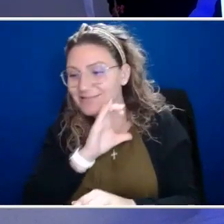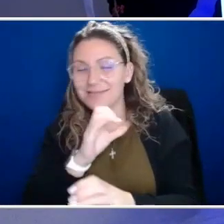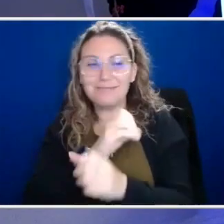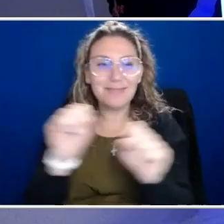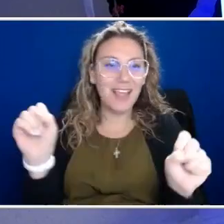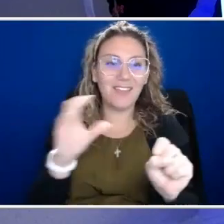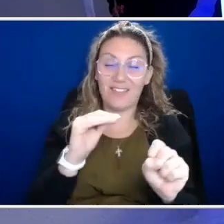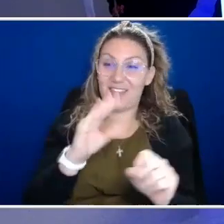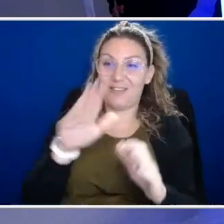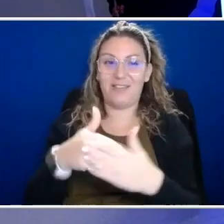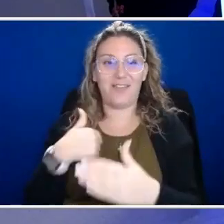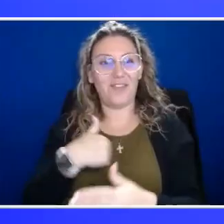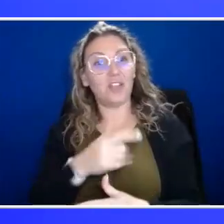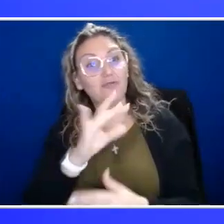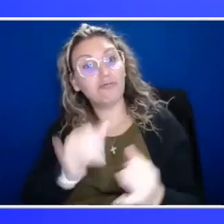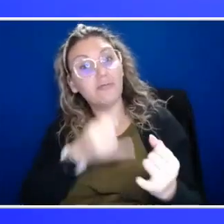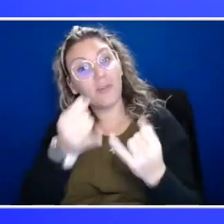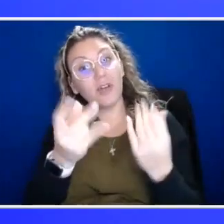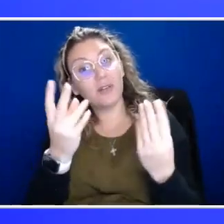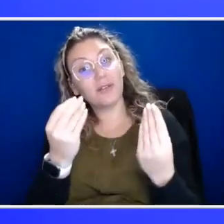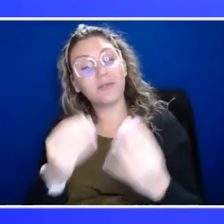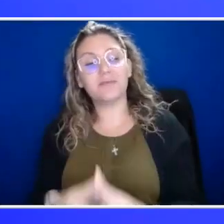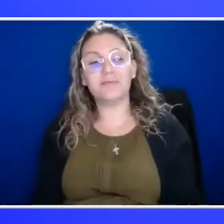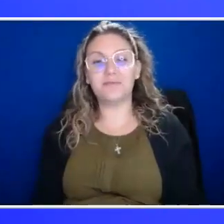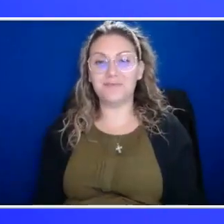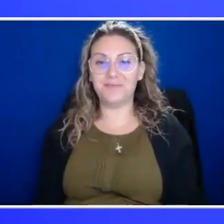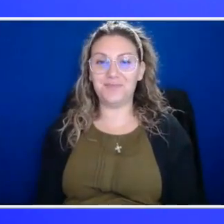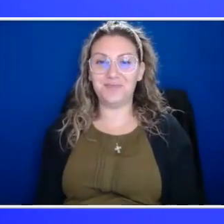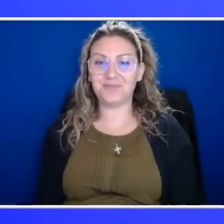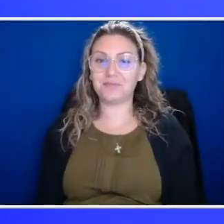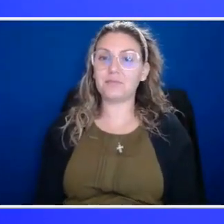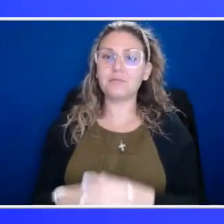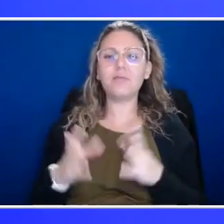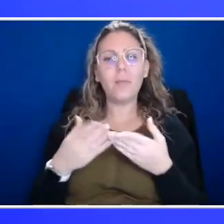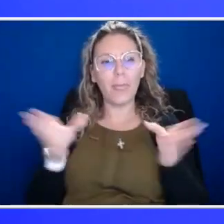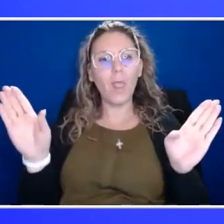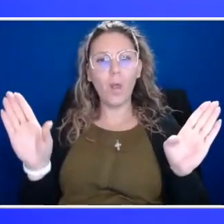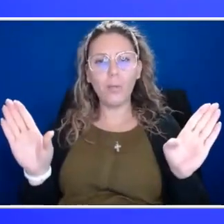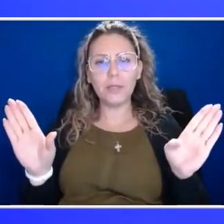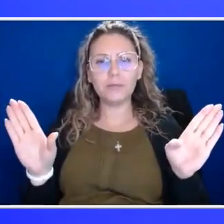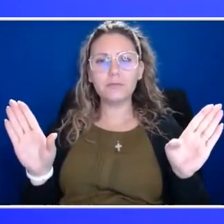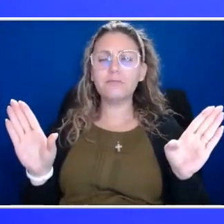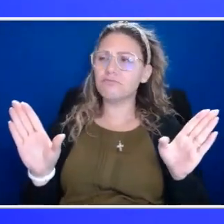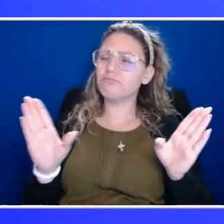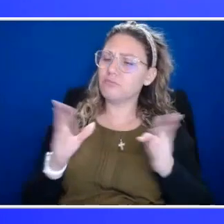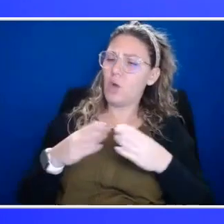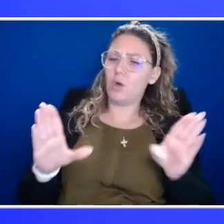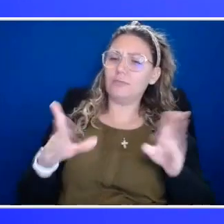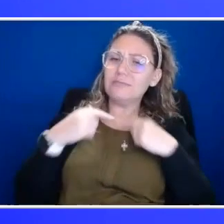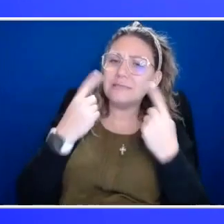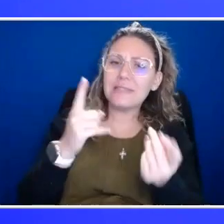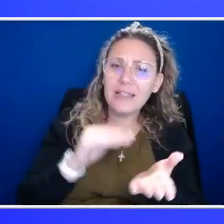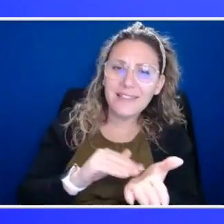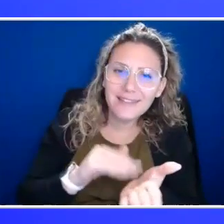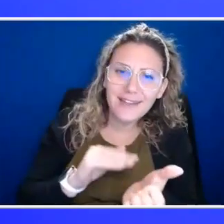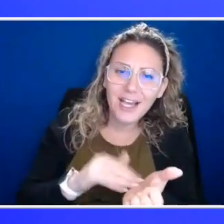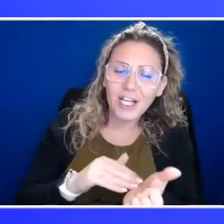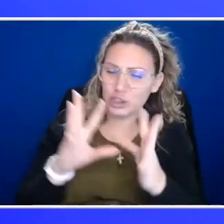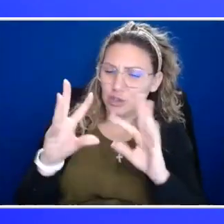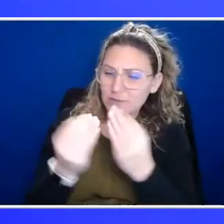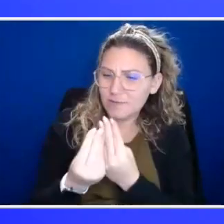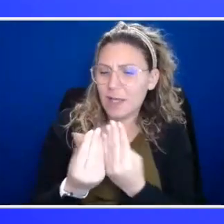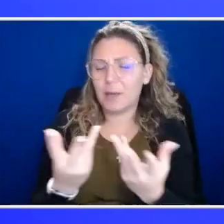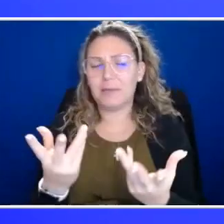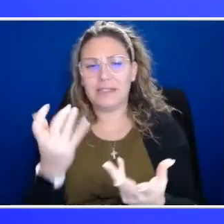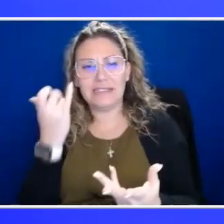Your final thoughts today? My final thoughts are, let's be open, right? Let's be open to telling our doctors and our families if we're having dizziness when we